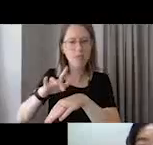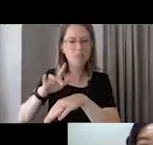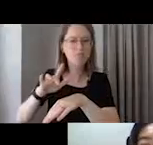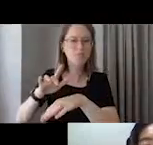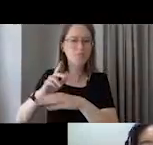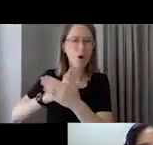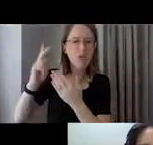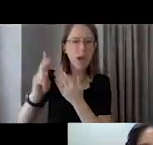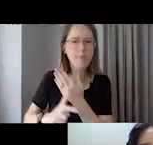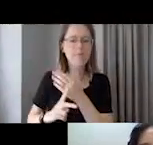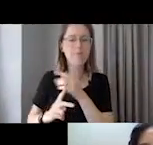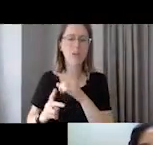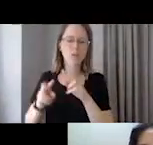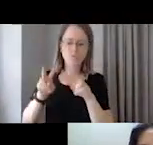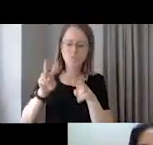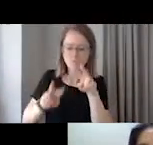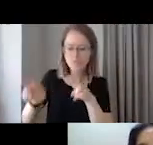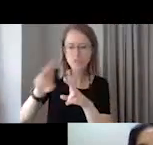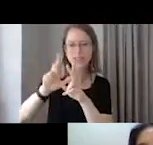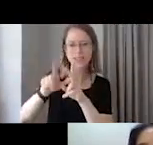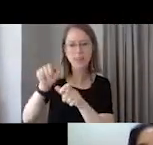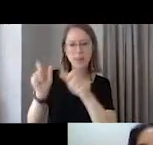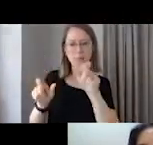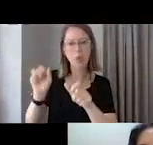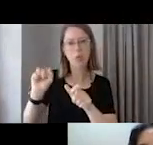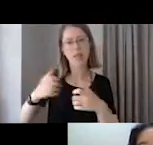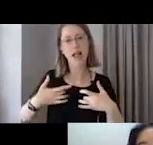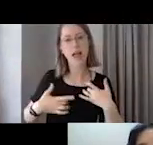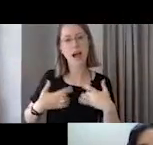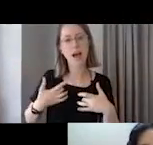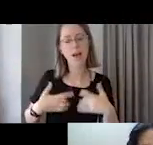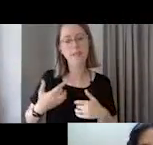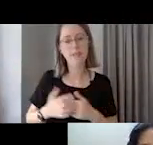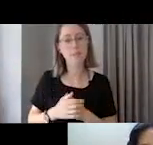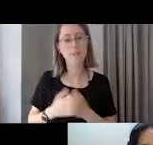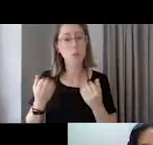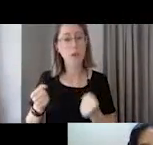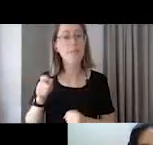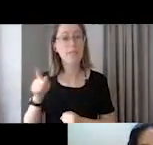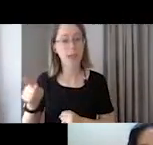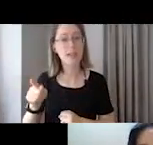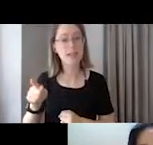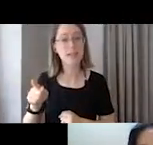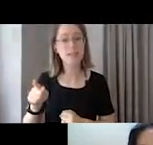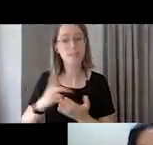at disabled people in their lives. So we do have that show,